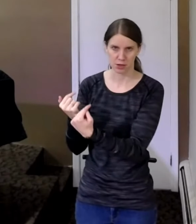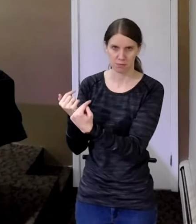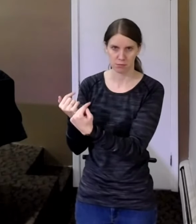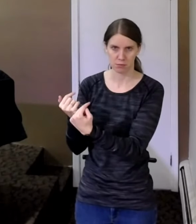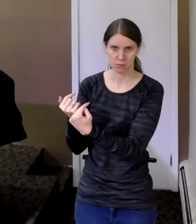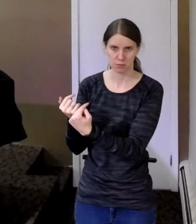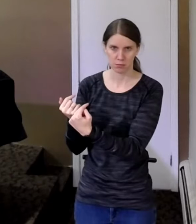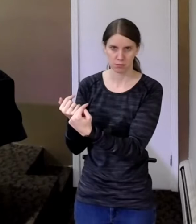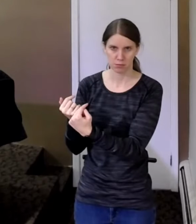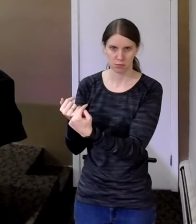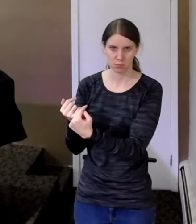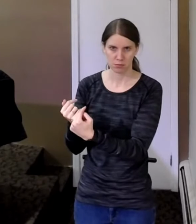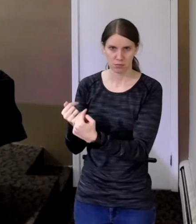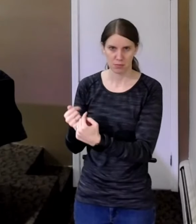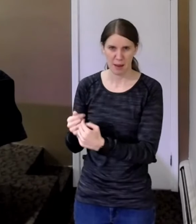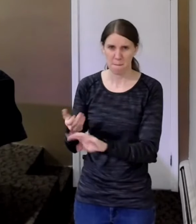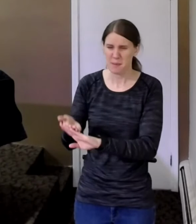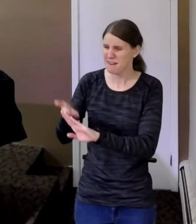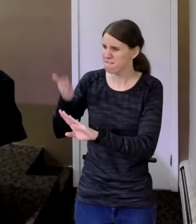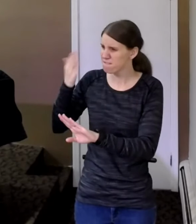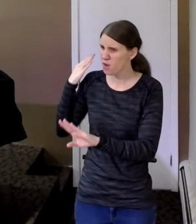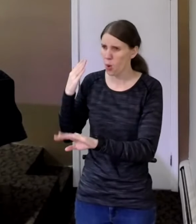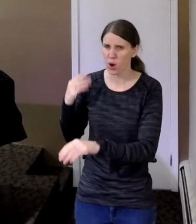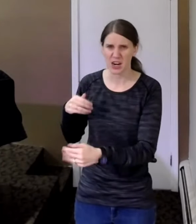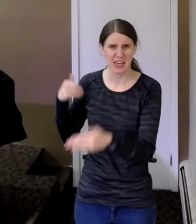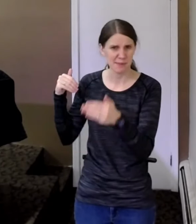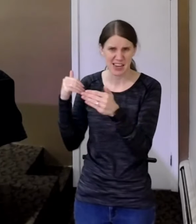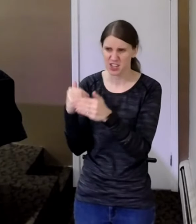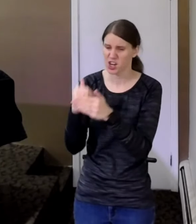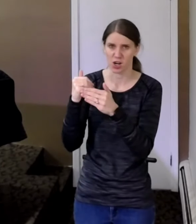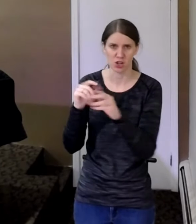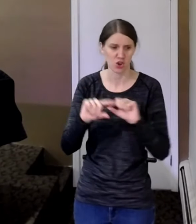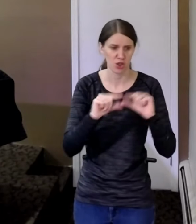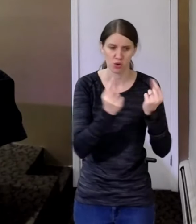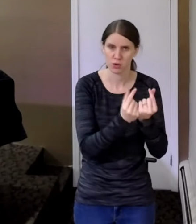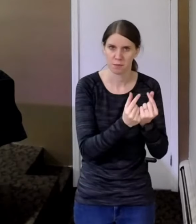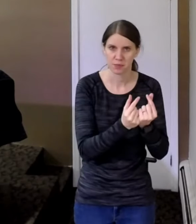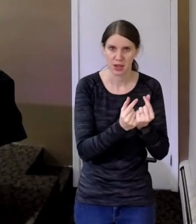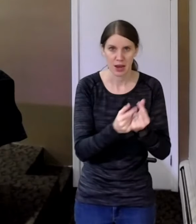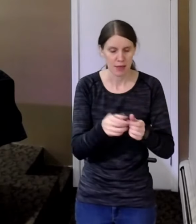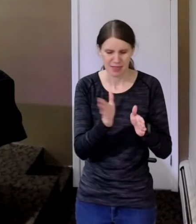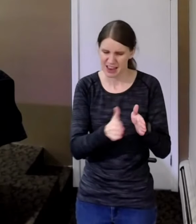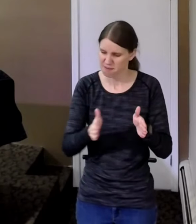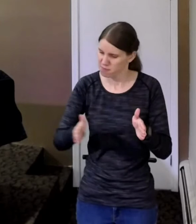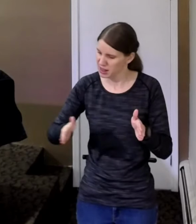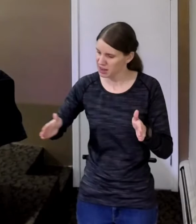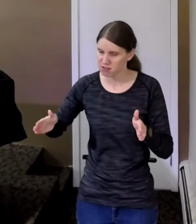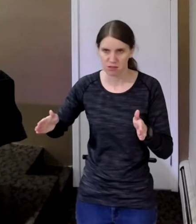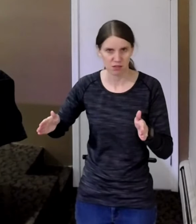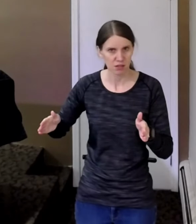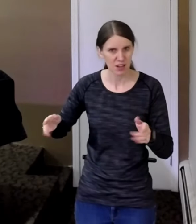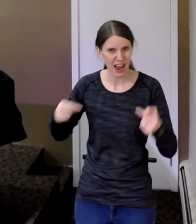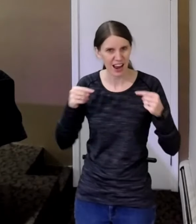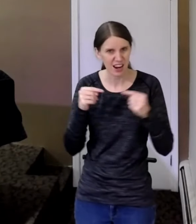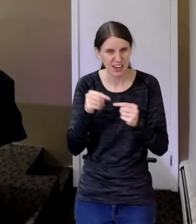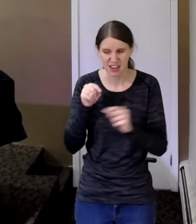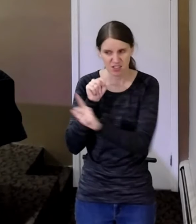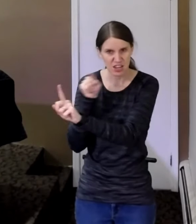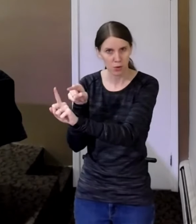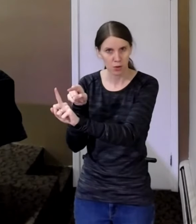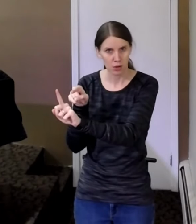"afar off, even before he came near to them, they conspired against him